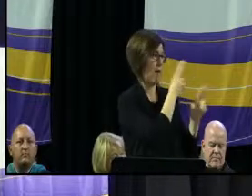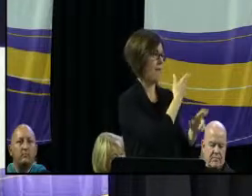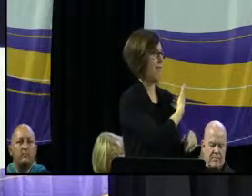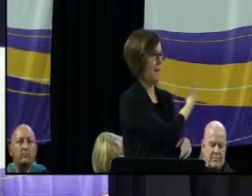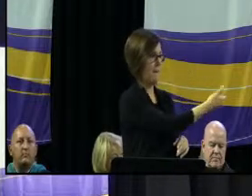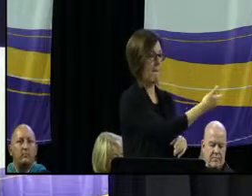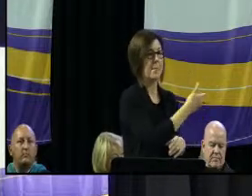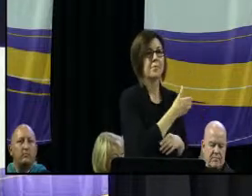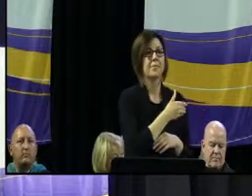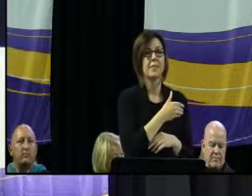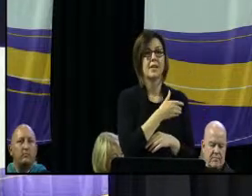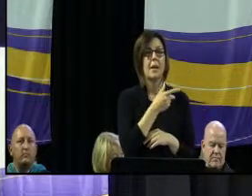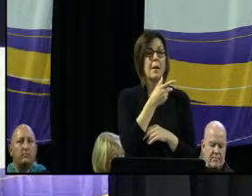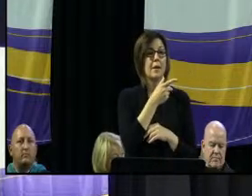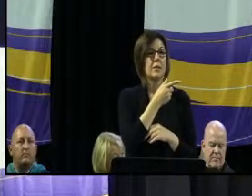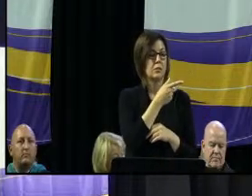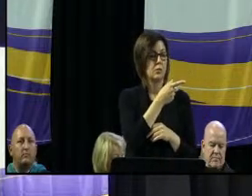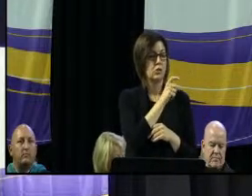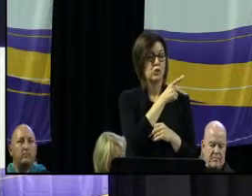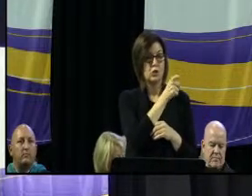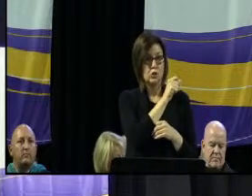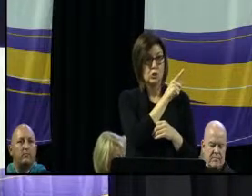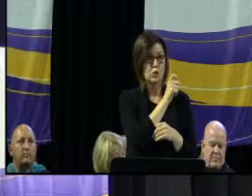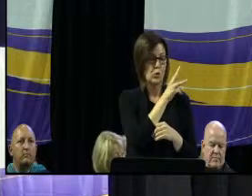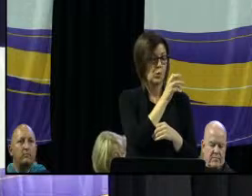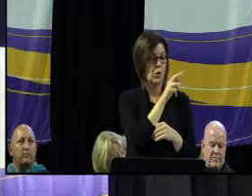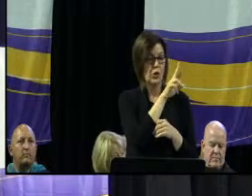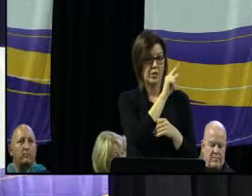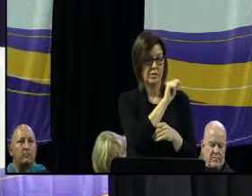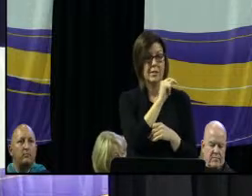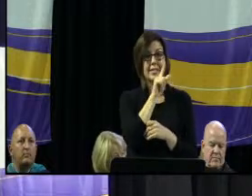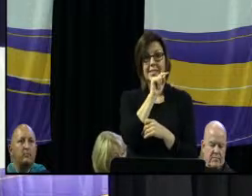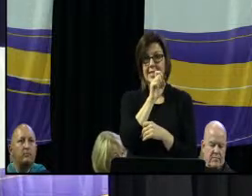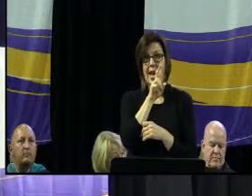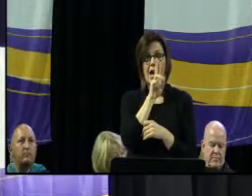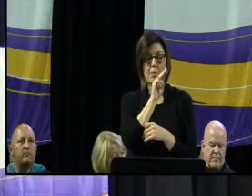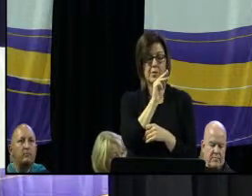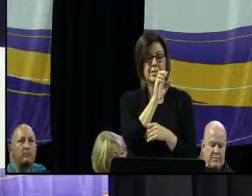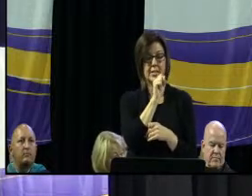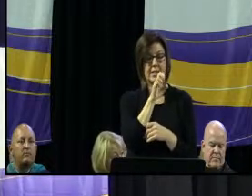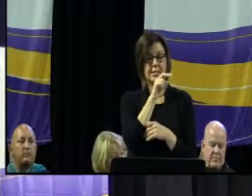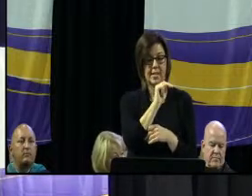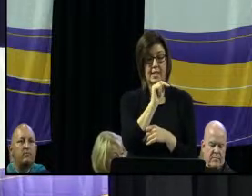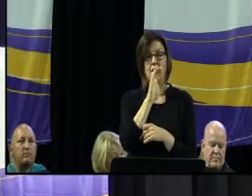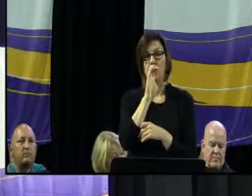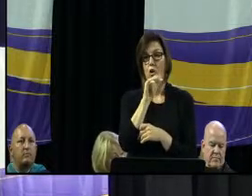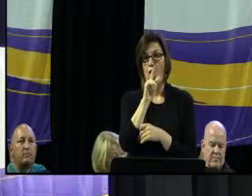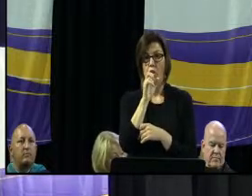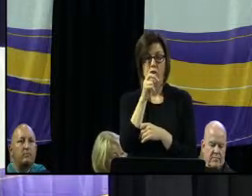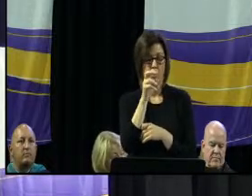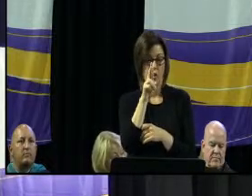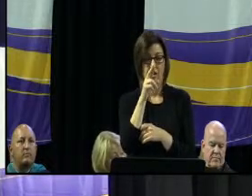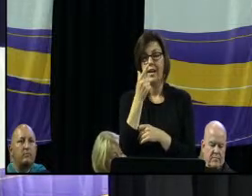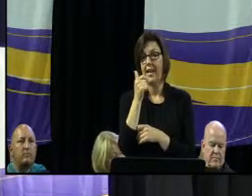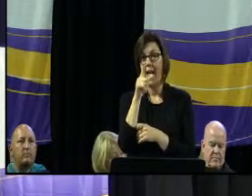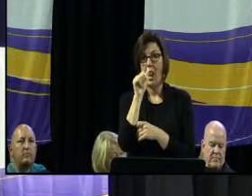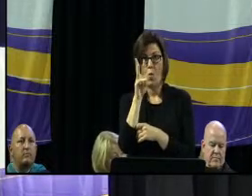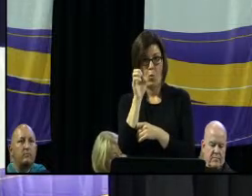board members: Mr. Porter Stewart, Mr. Barry Townsend, Mrs. Trisha Calder, Mr. John Galloway,